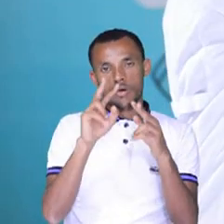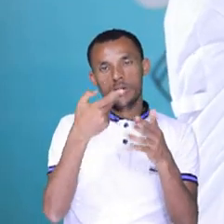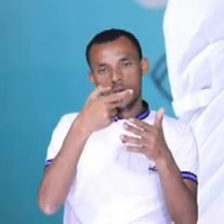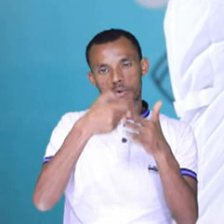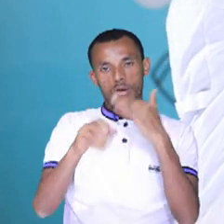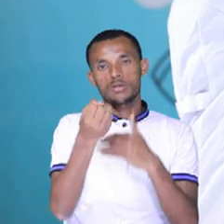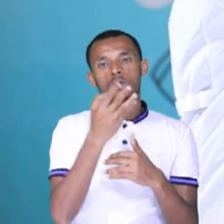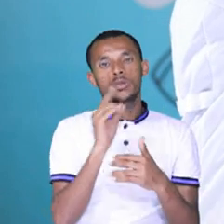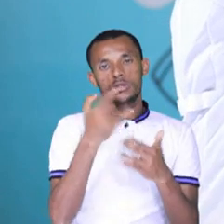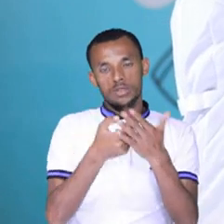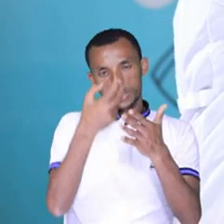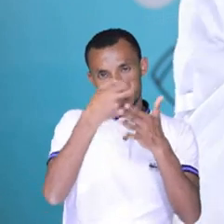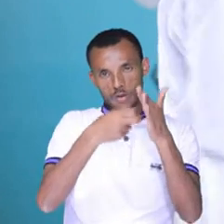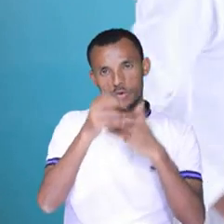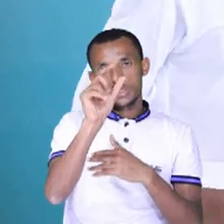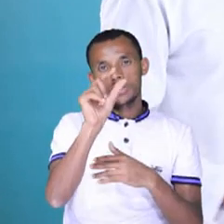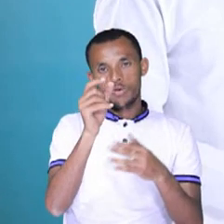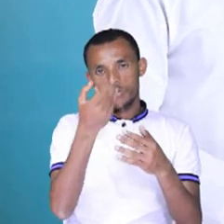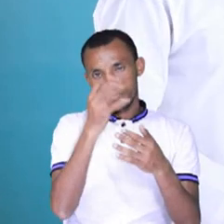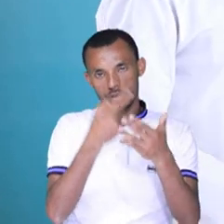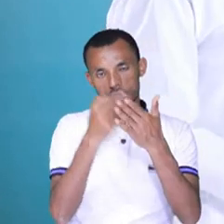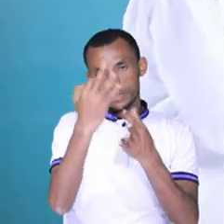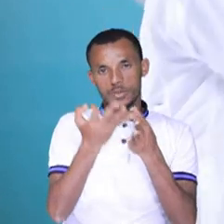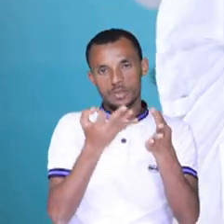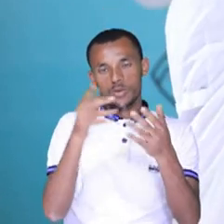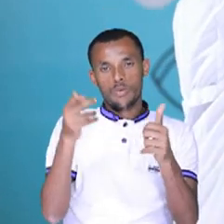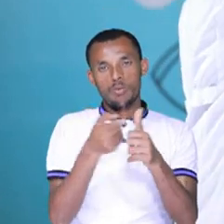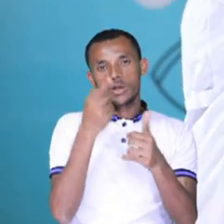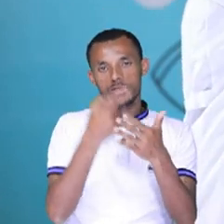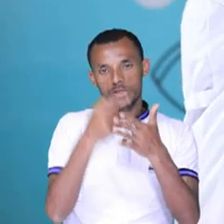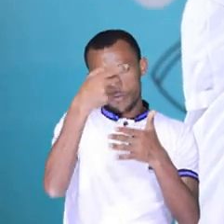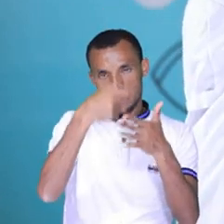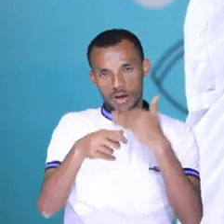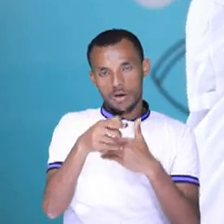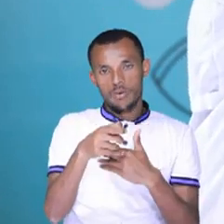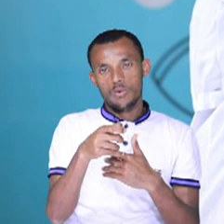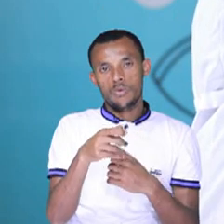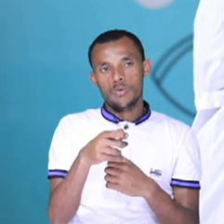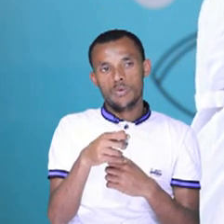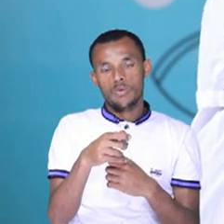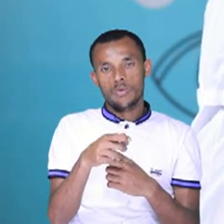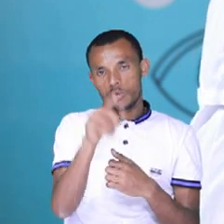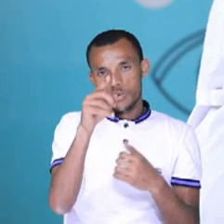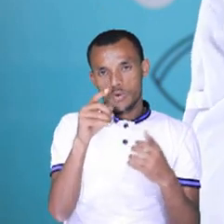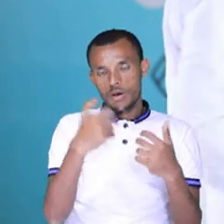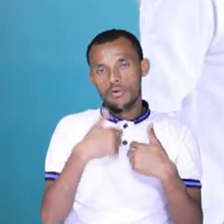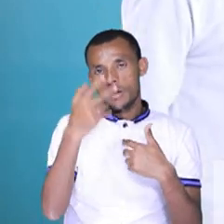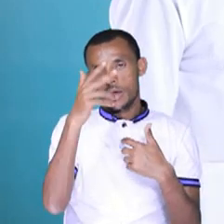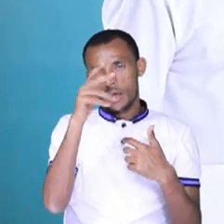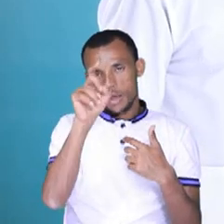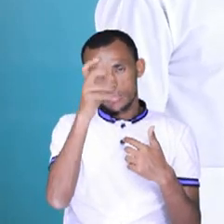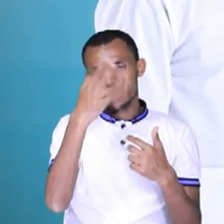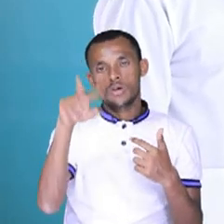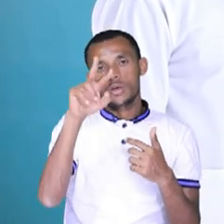is this value? This is the coefficient of this expression, 1. This value, what is that? You have x squared times